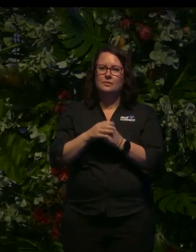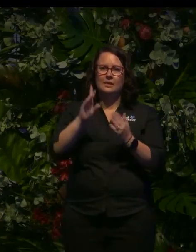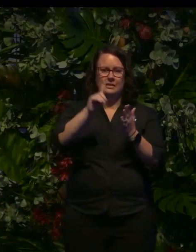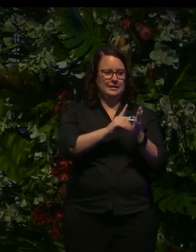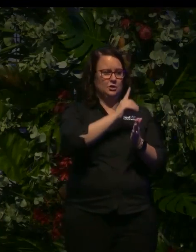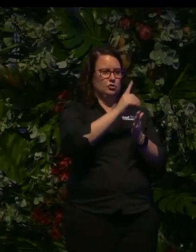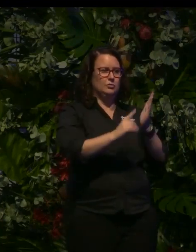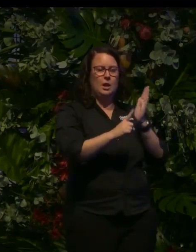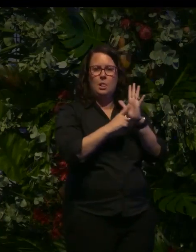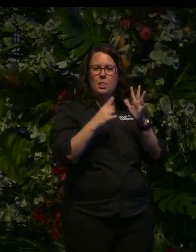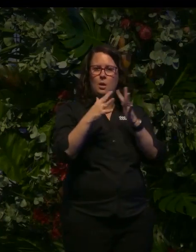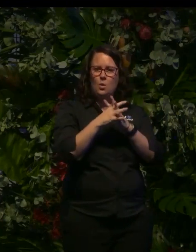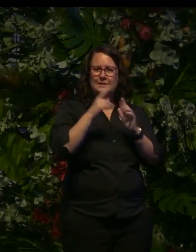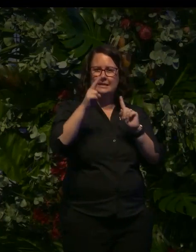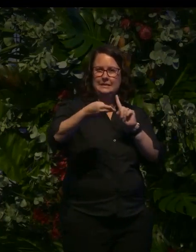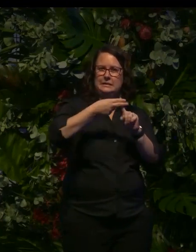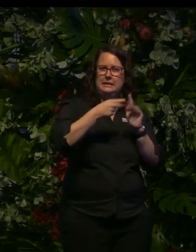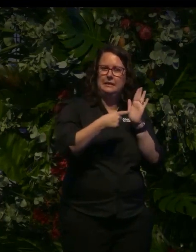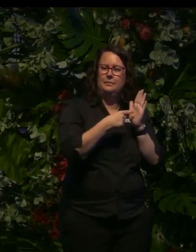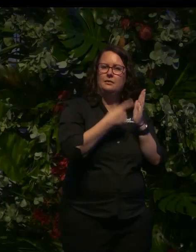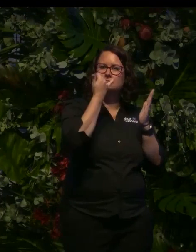discriminatory laws and stigma?